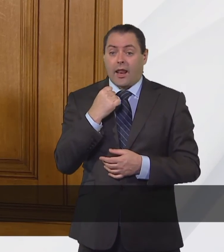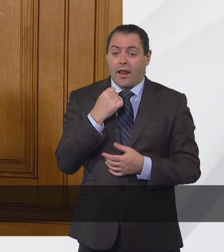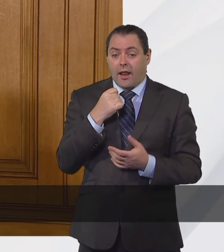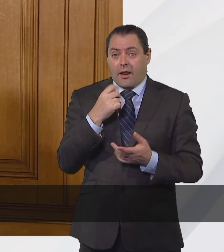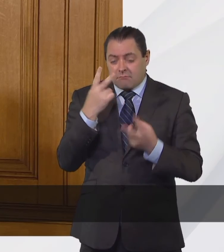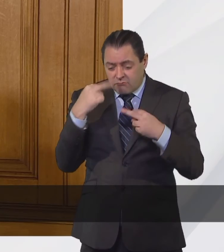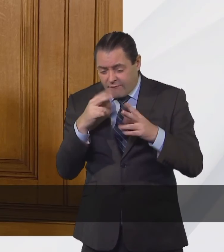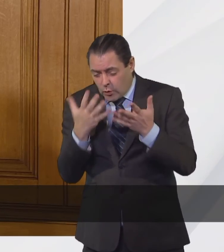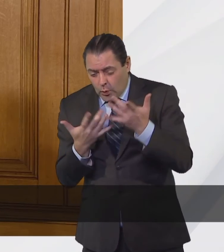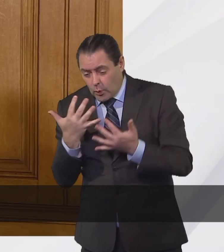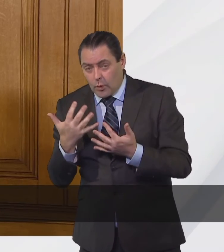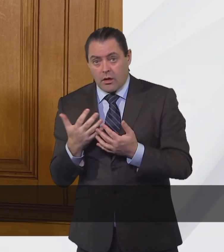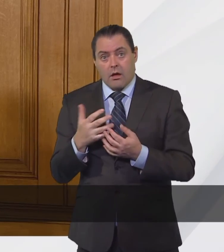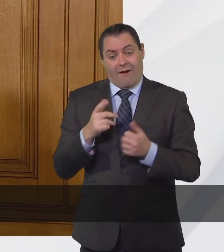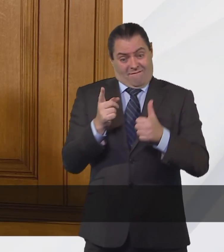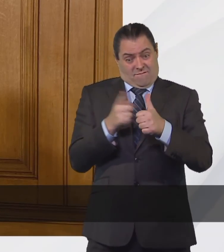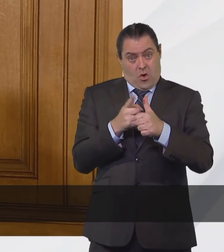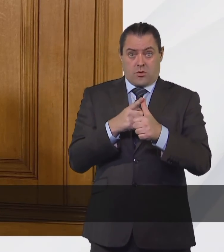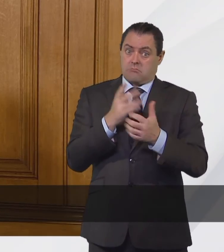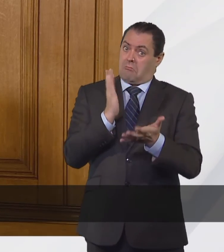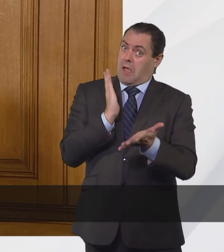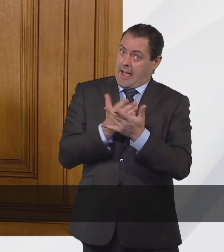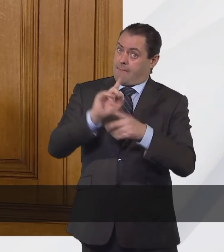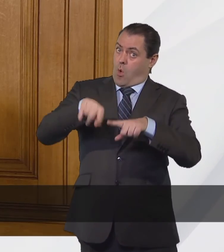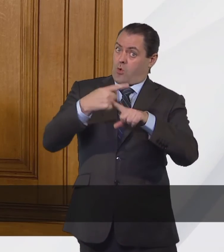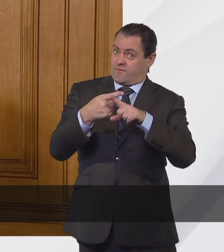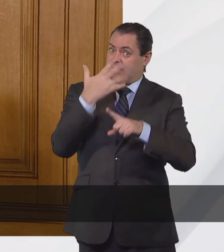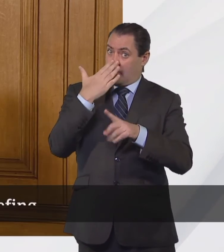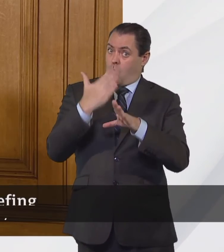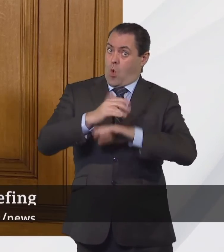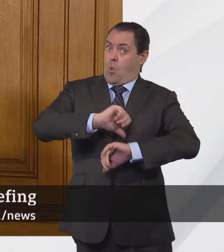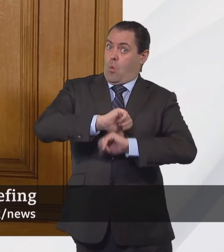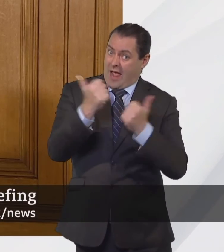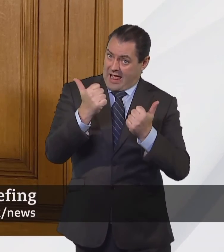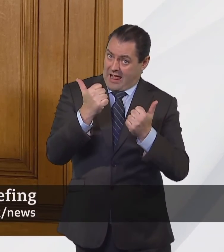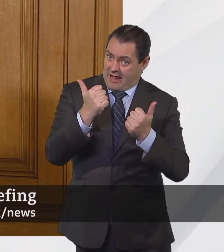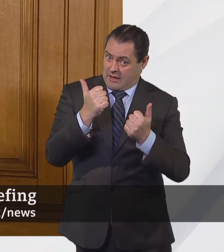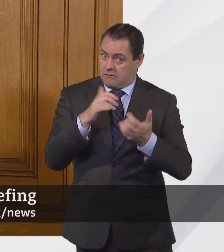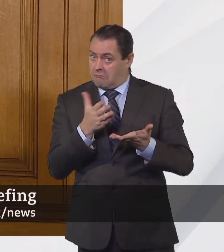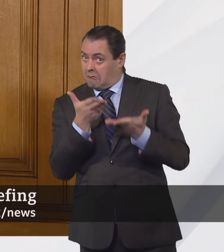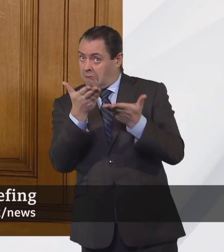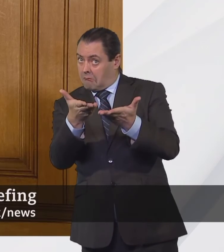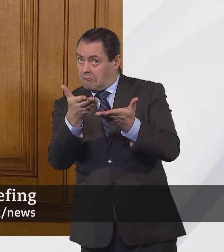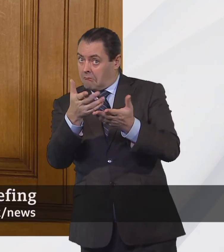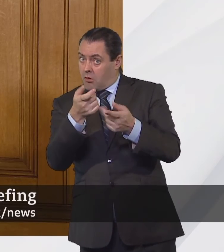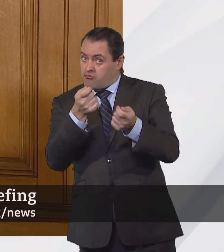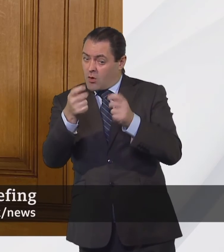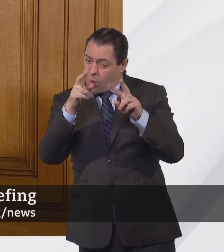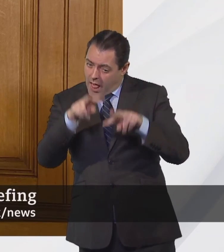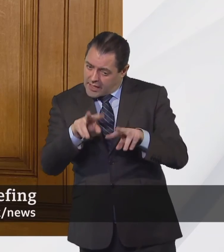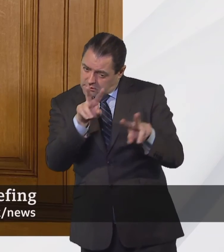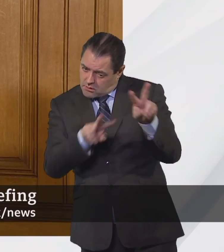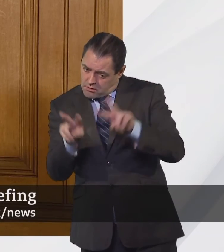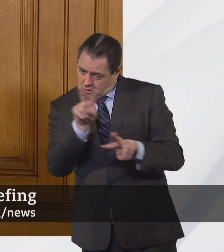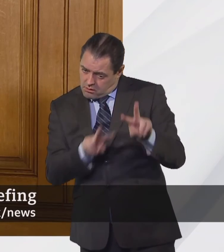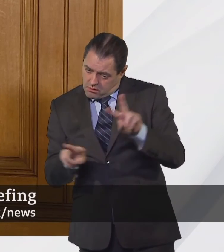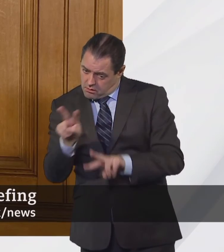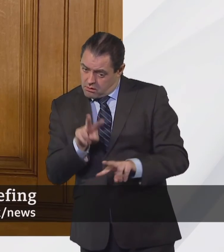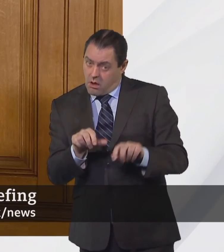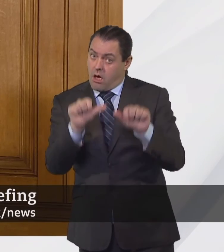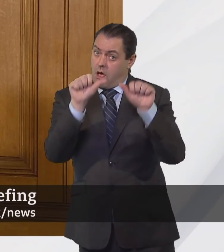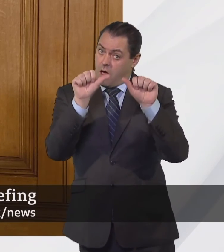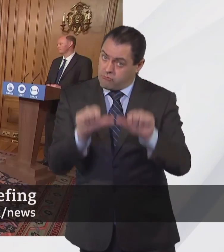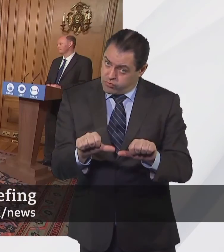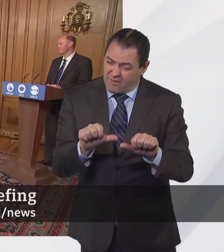and that's very exciting, and it's going to be put forward for approval. The regulators will need to look at it and decide, and that will be true for